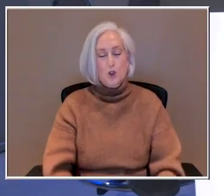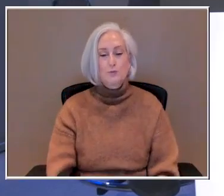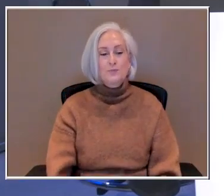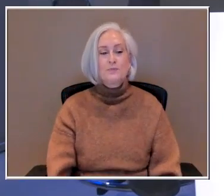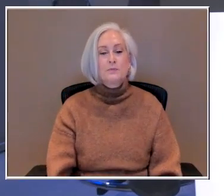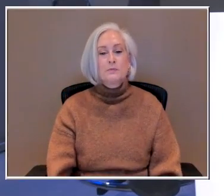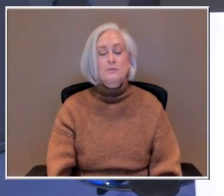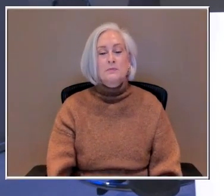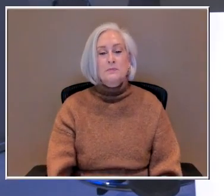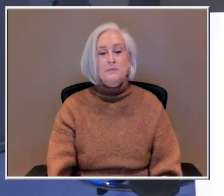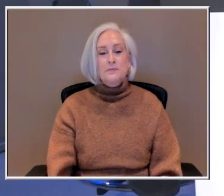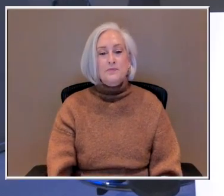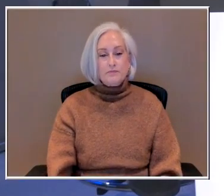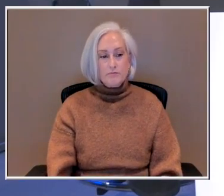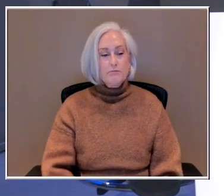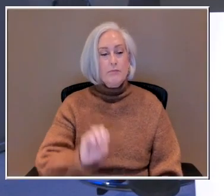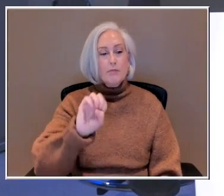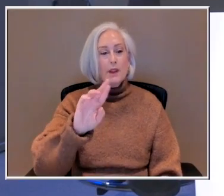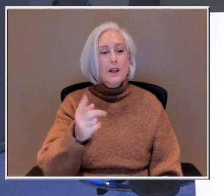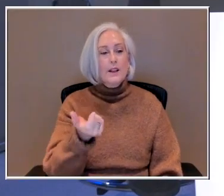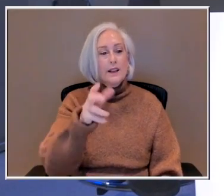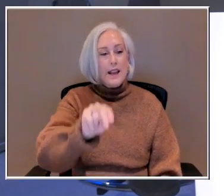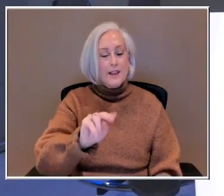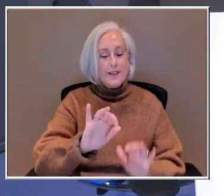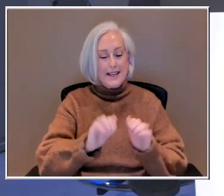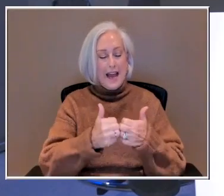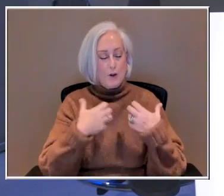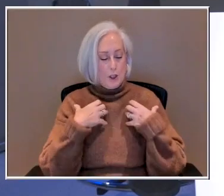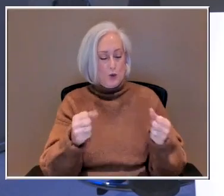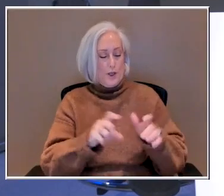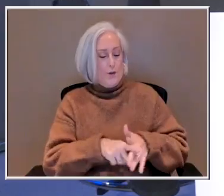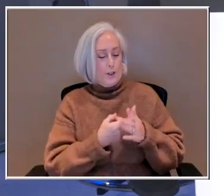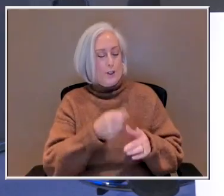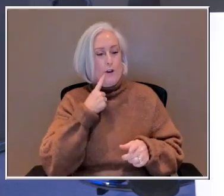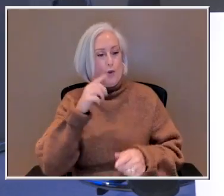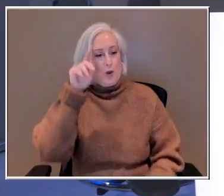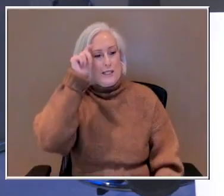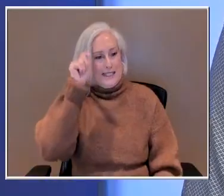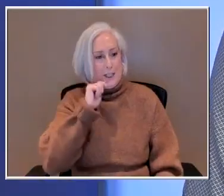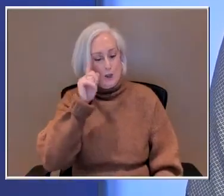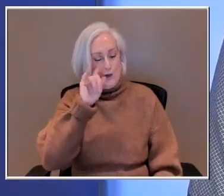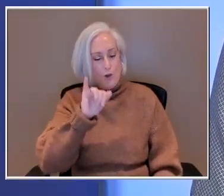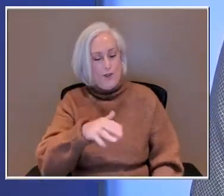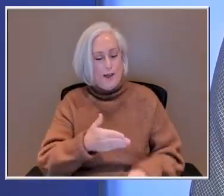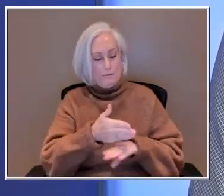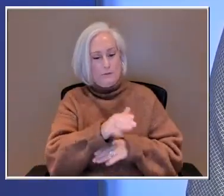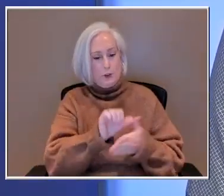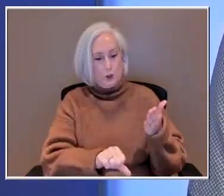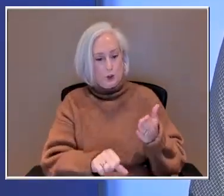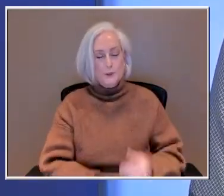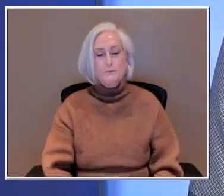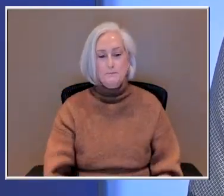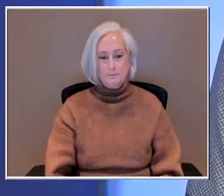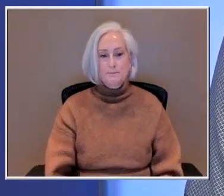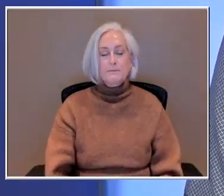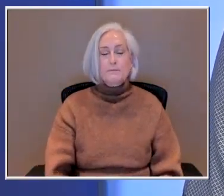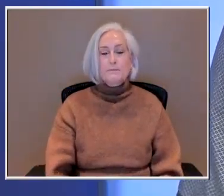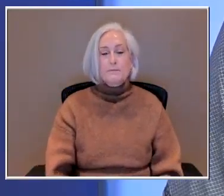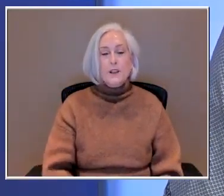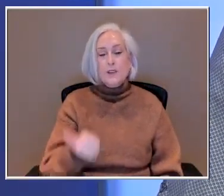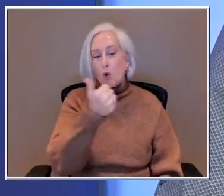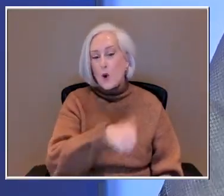like this, just where does the recovery begin, especially for a teenager? Yeah, well, for any patient, I mean, you have to stop and think that they've